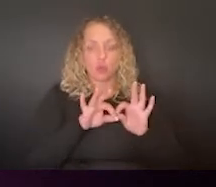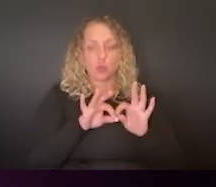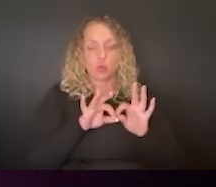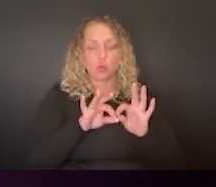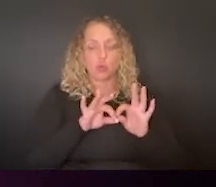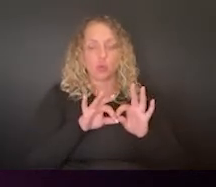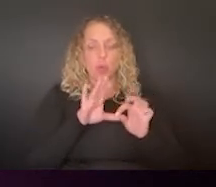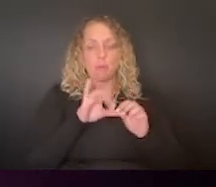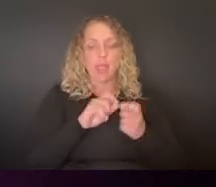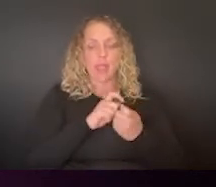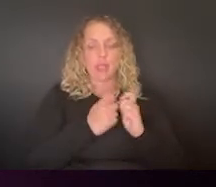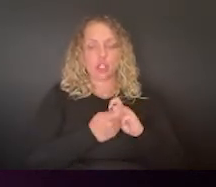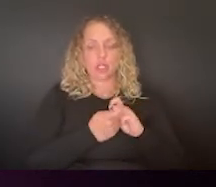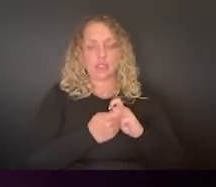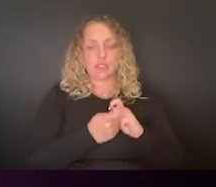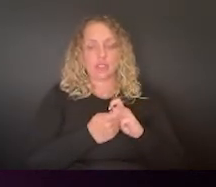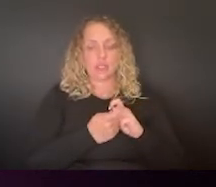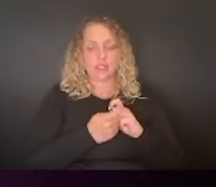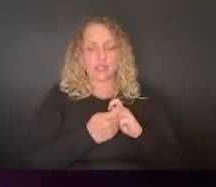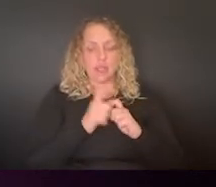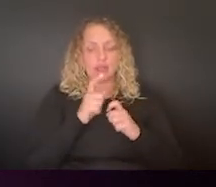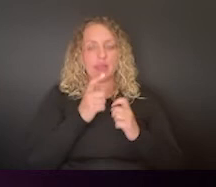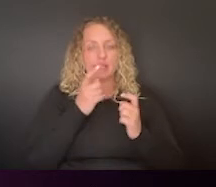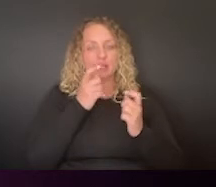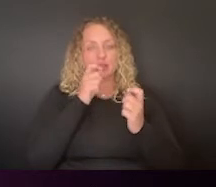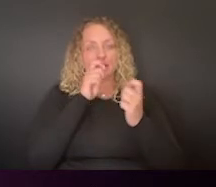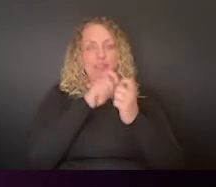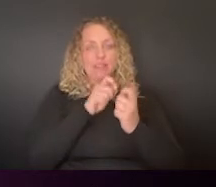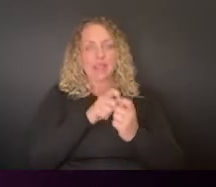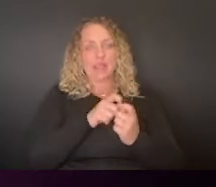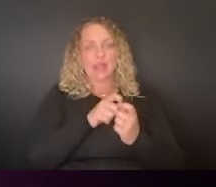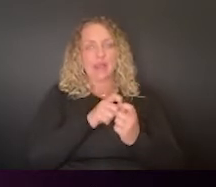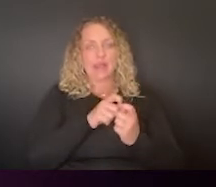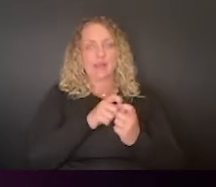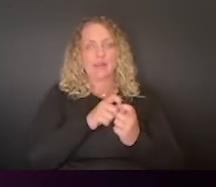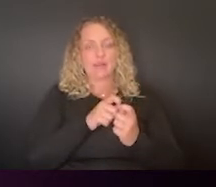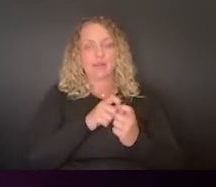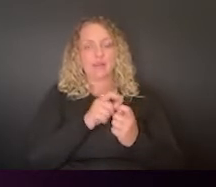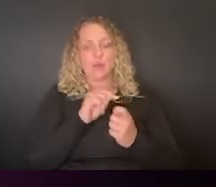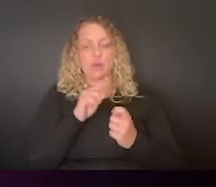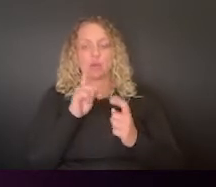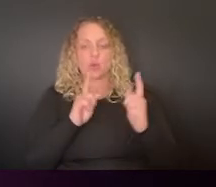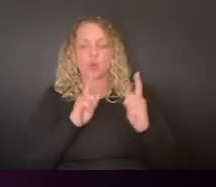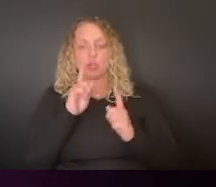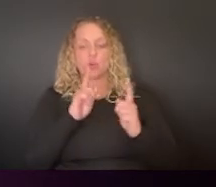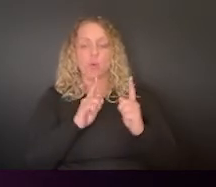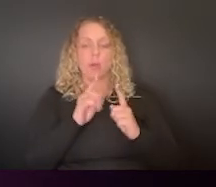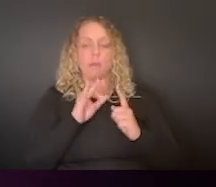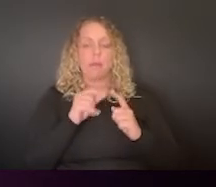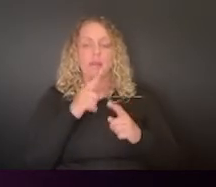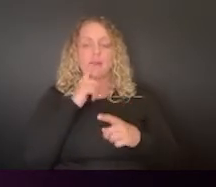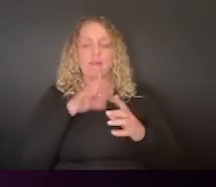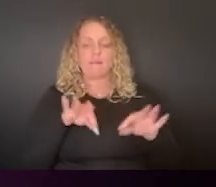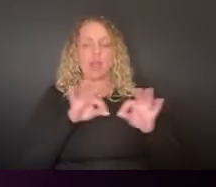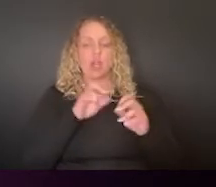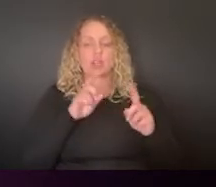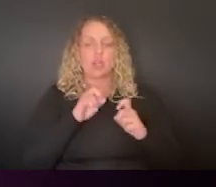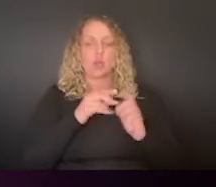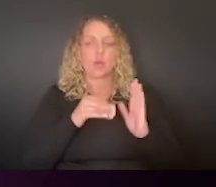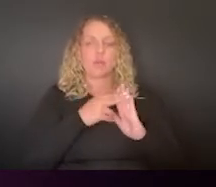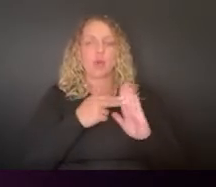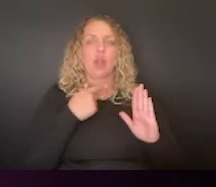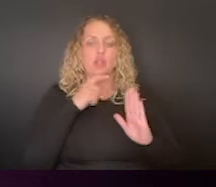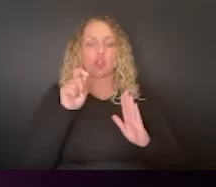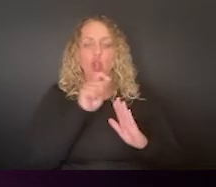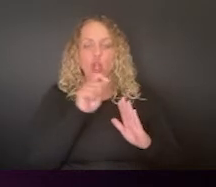attribute right in CSS and change the values by adjusting the